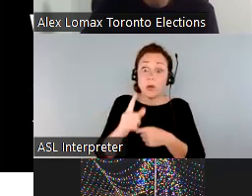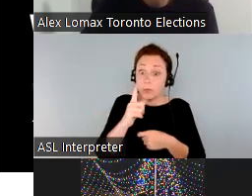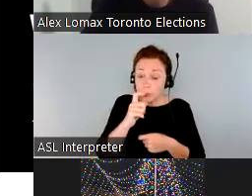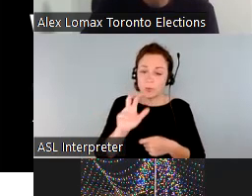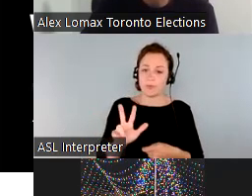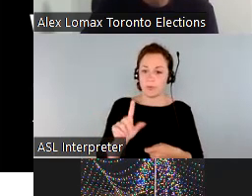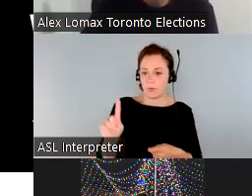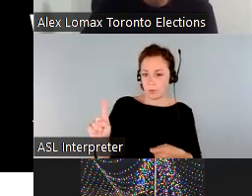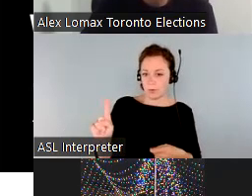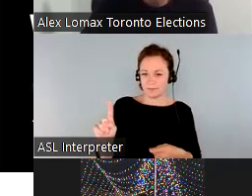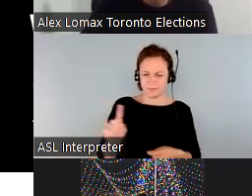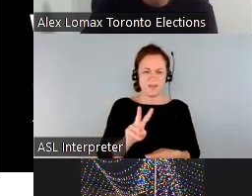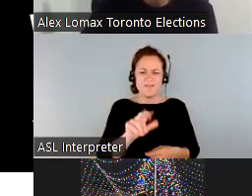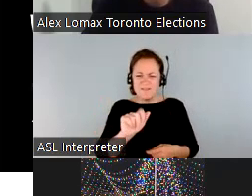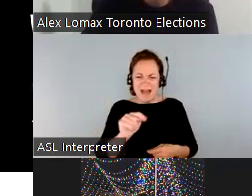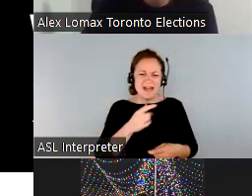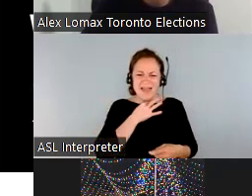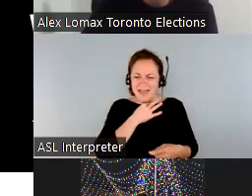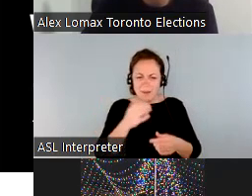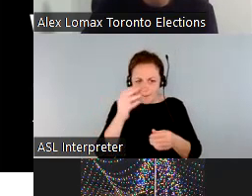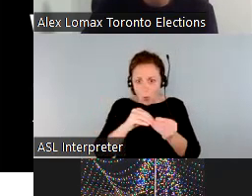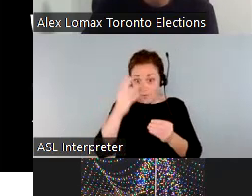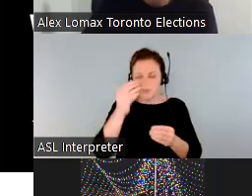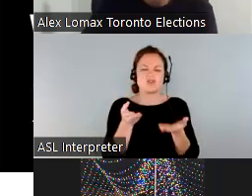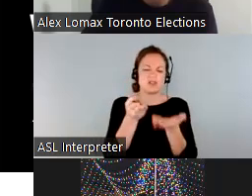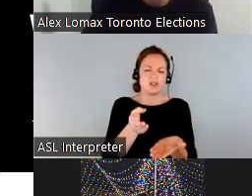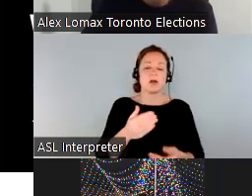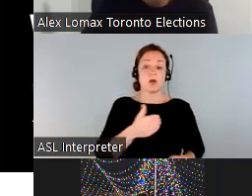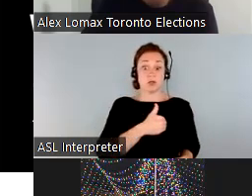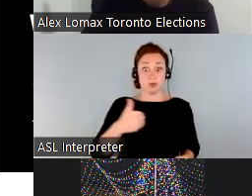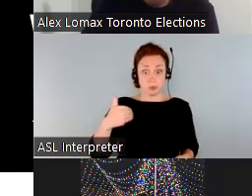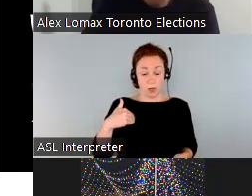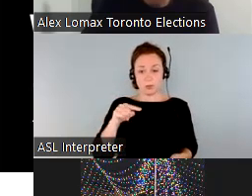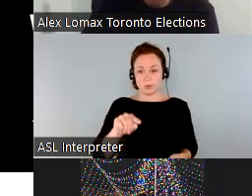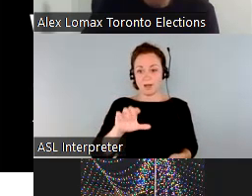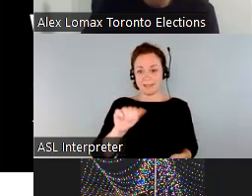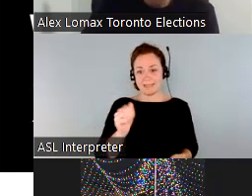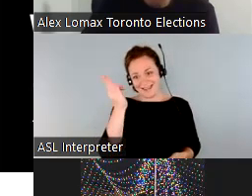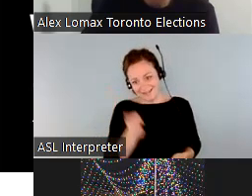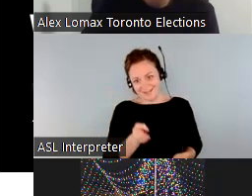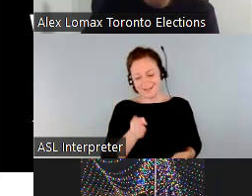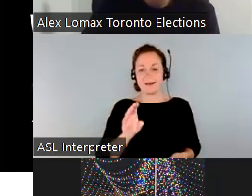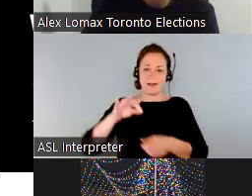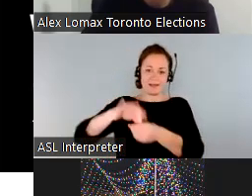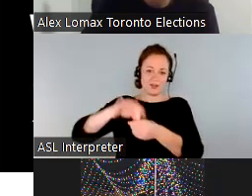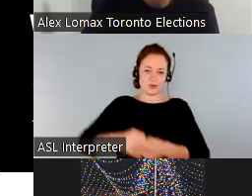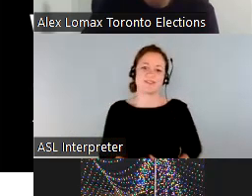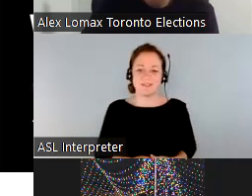more about the VAT and to view a video, you can go to toronto.ca/elections. Okay, next slide, please.